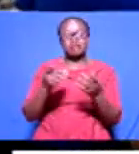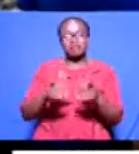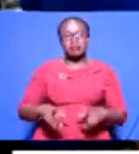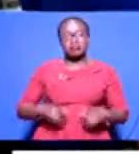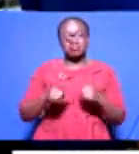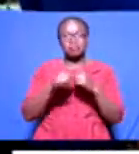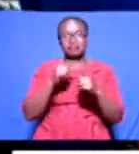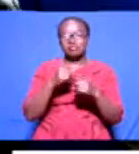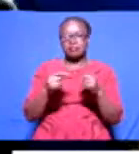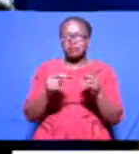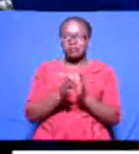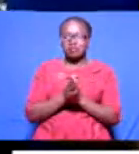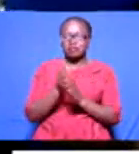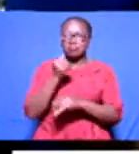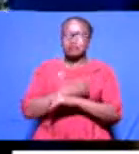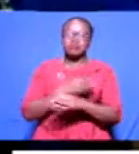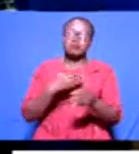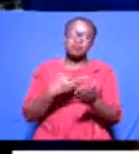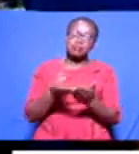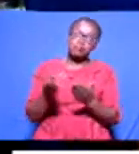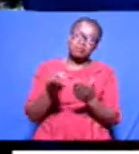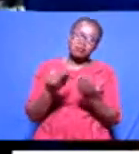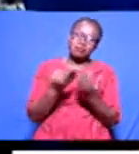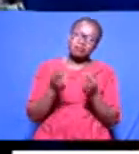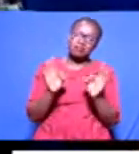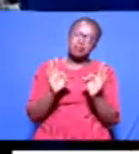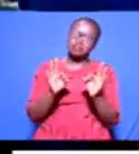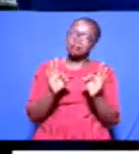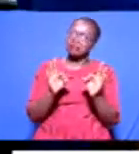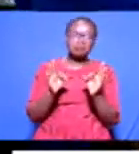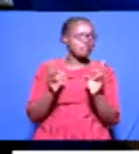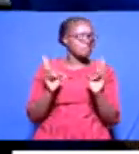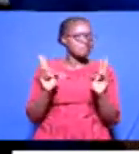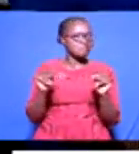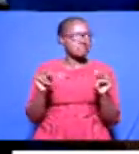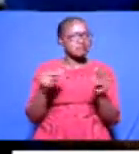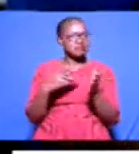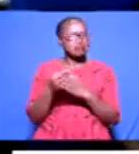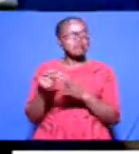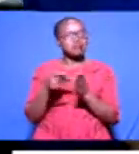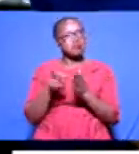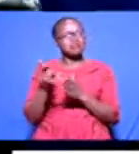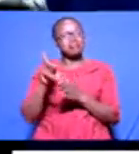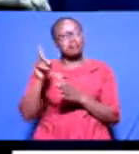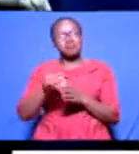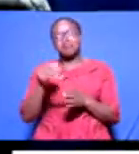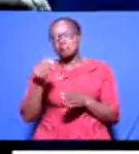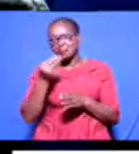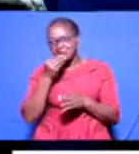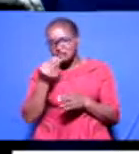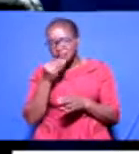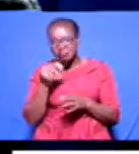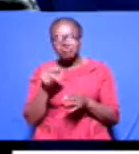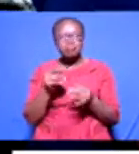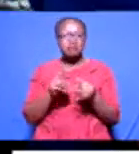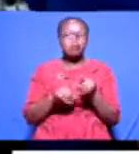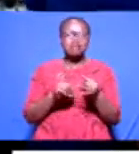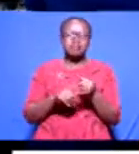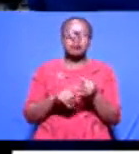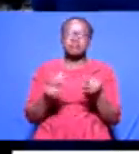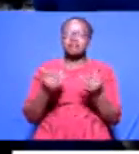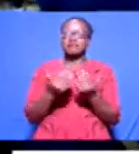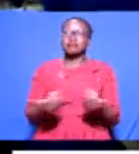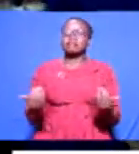wanasema school fees ni free, si free. Kuna pesa ile inatakana ulipe ya chakula huko kwa shule na vitu